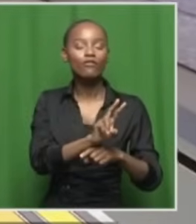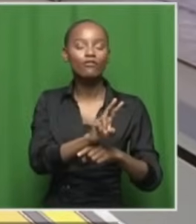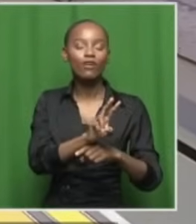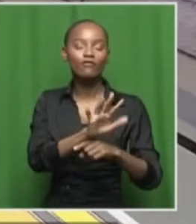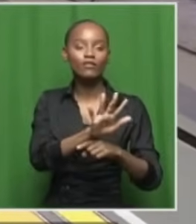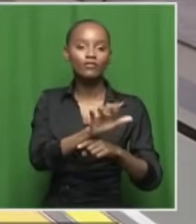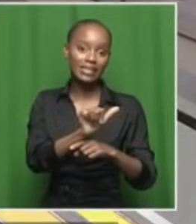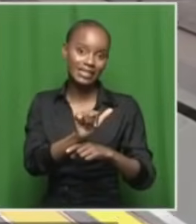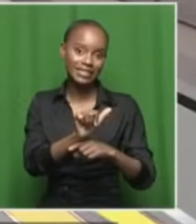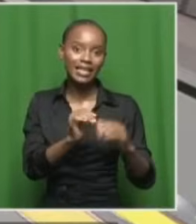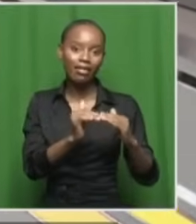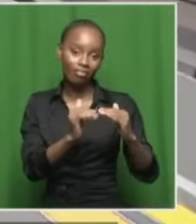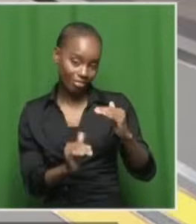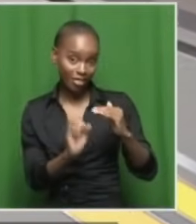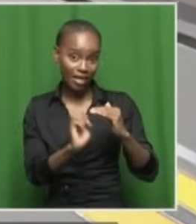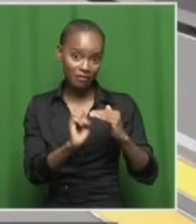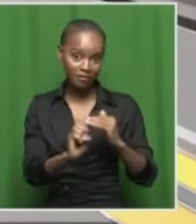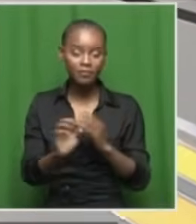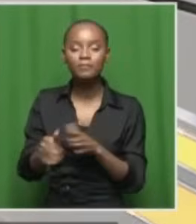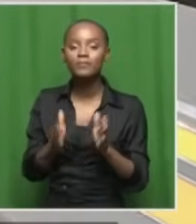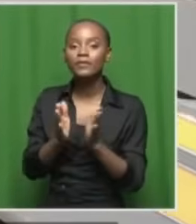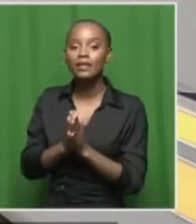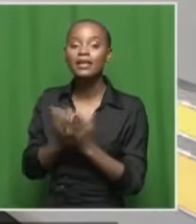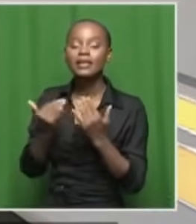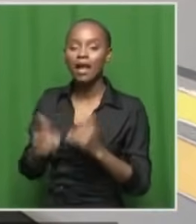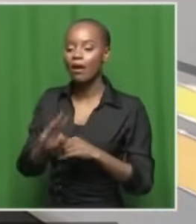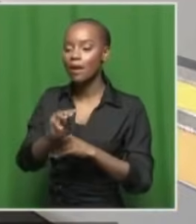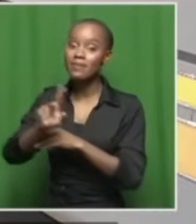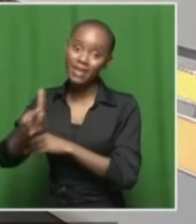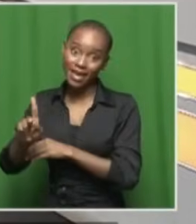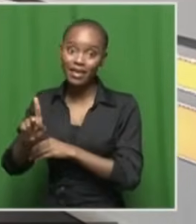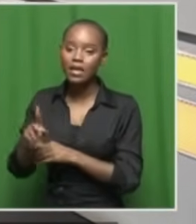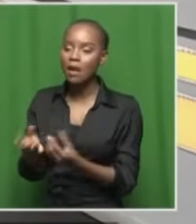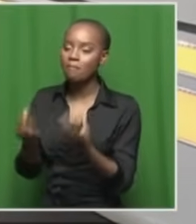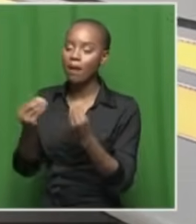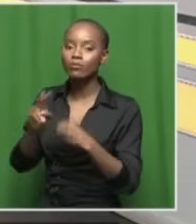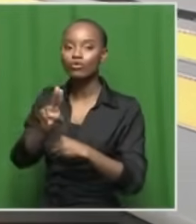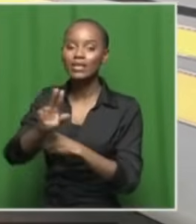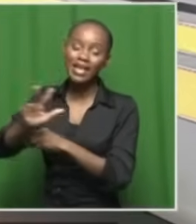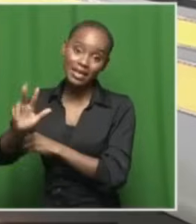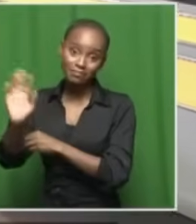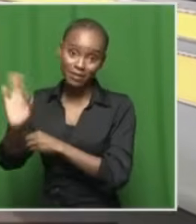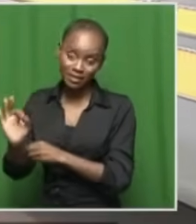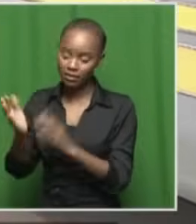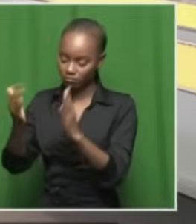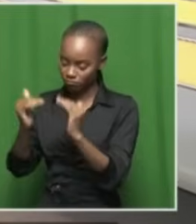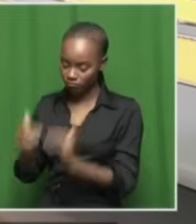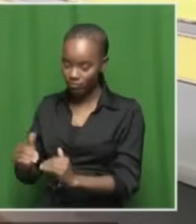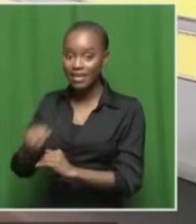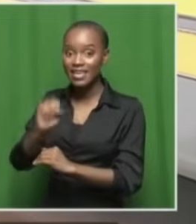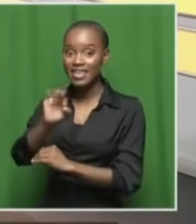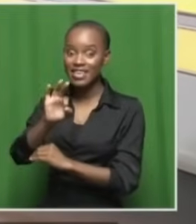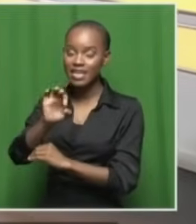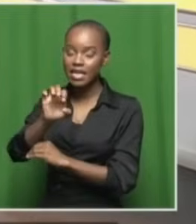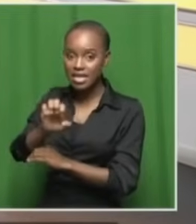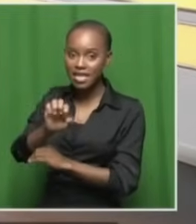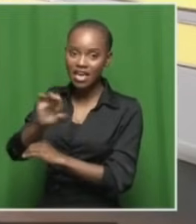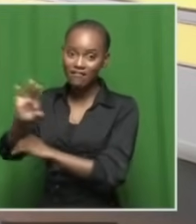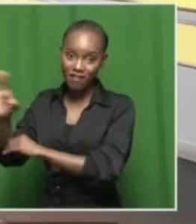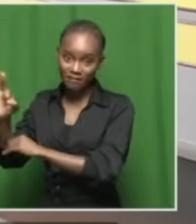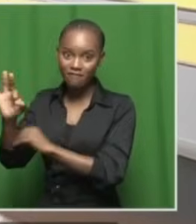They got 28% of the vote. That's, of course, their first time contesting. EFF were down to 18%